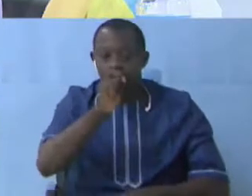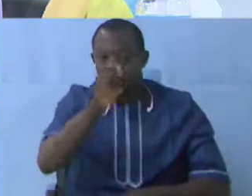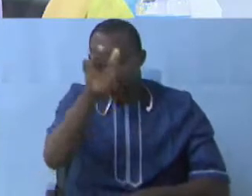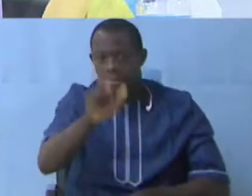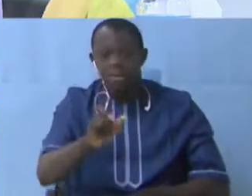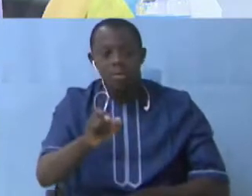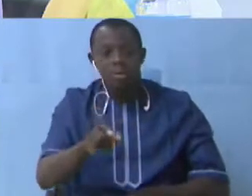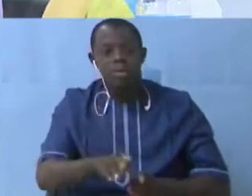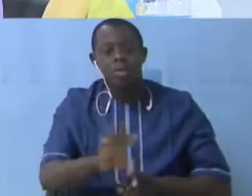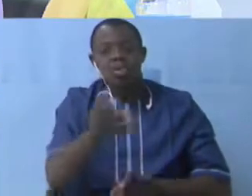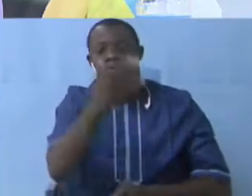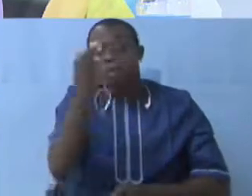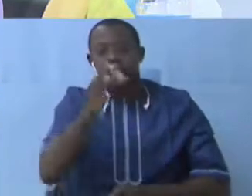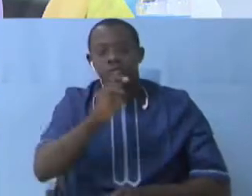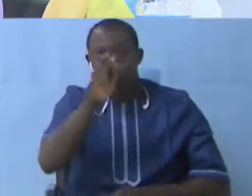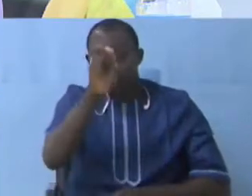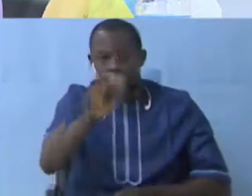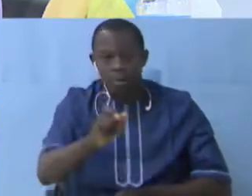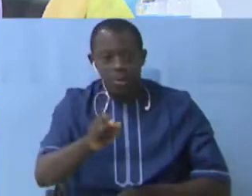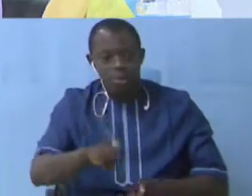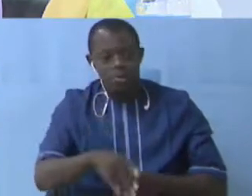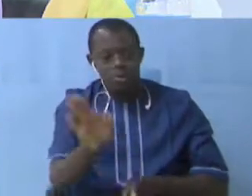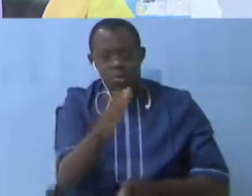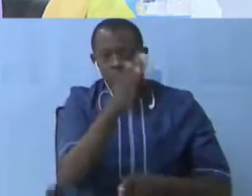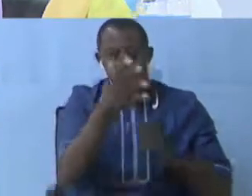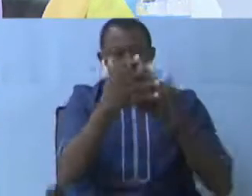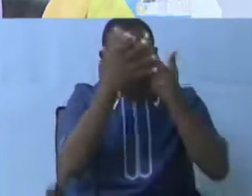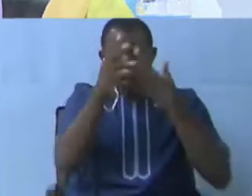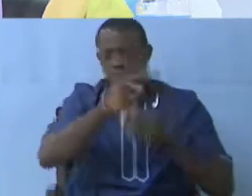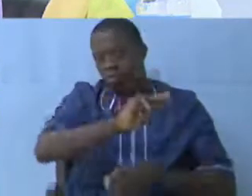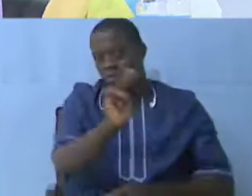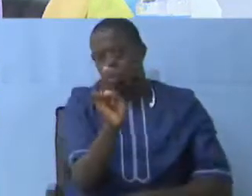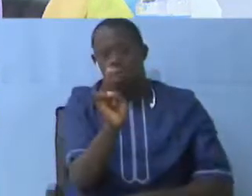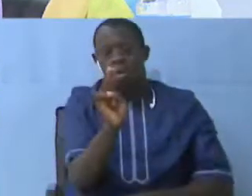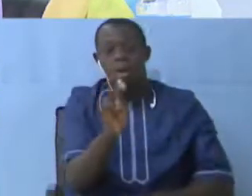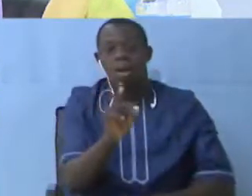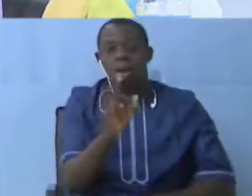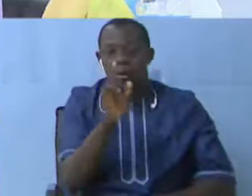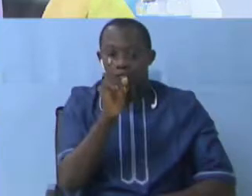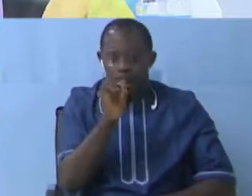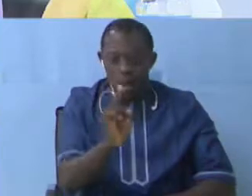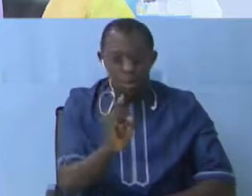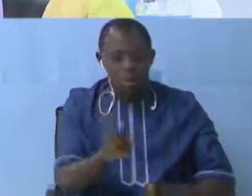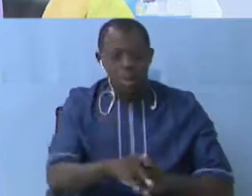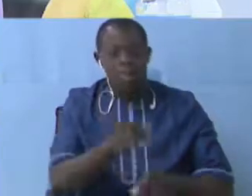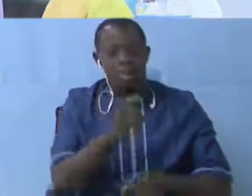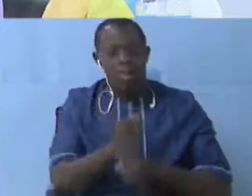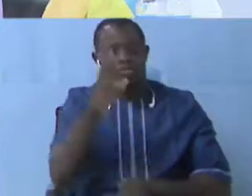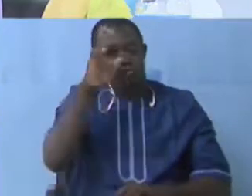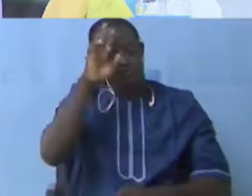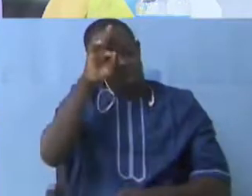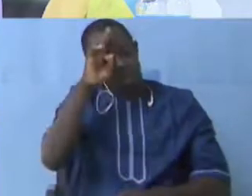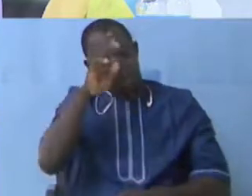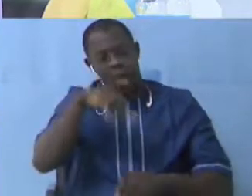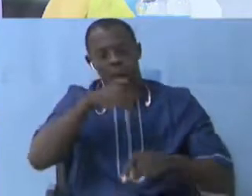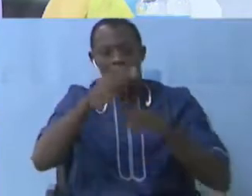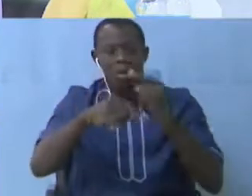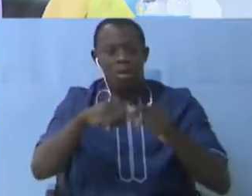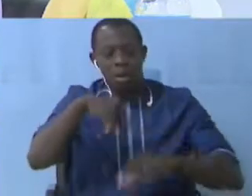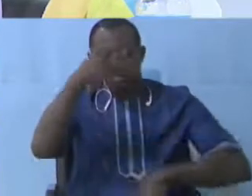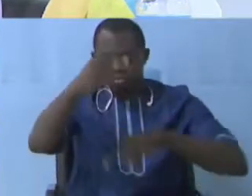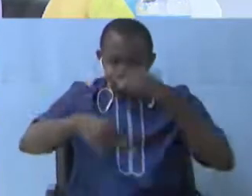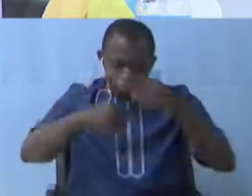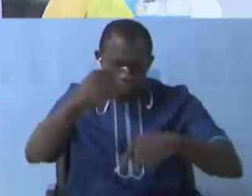of the journalists were not in prison, but they will accuse them and